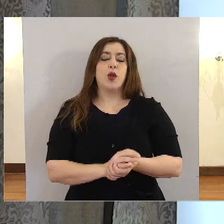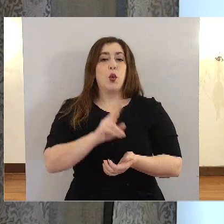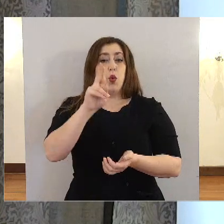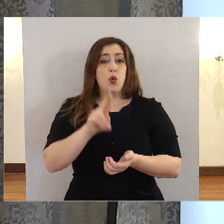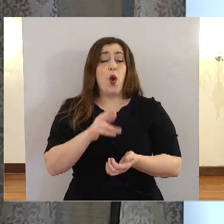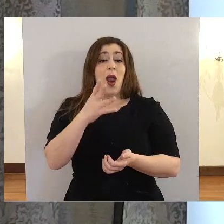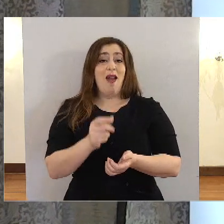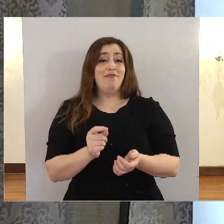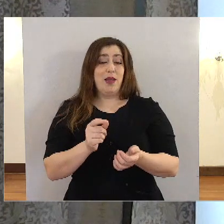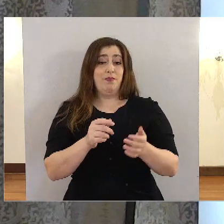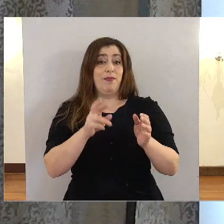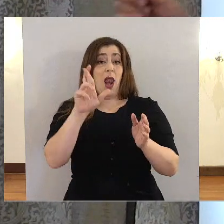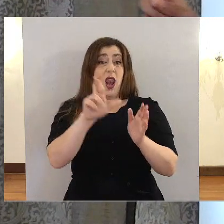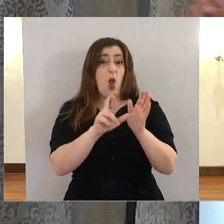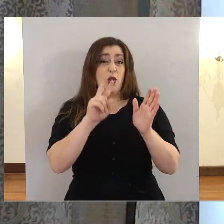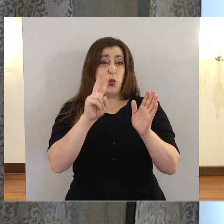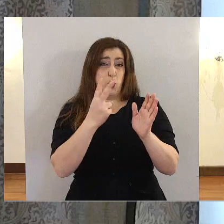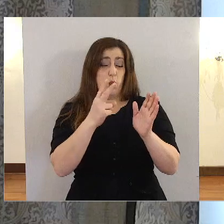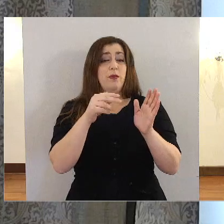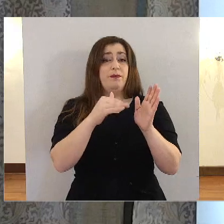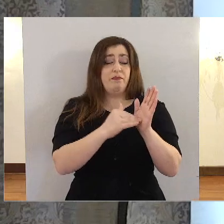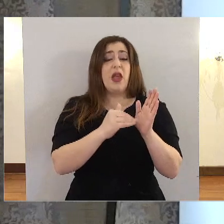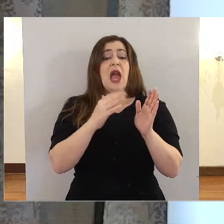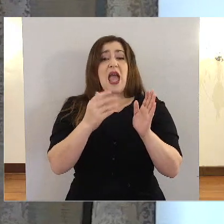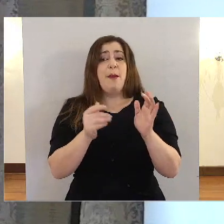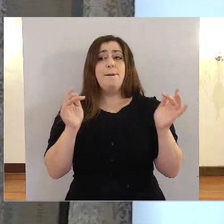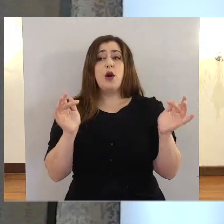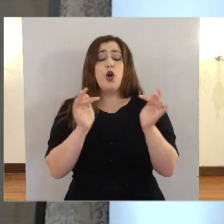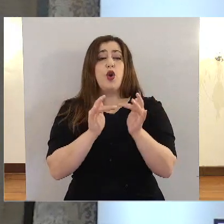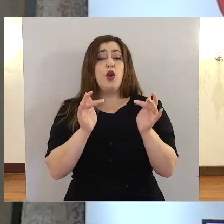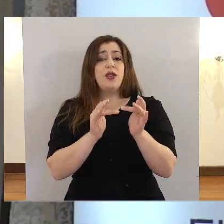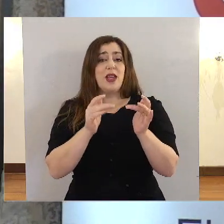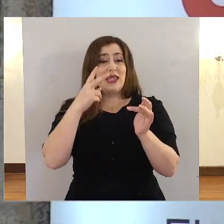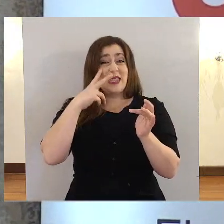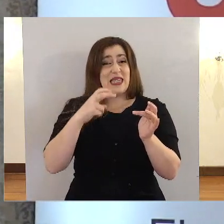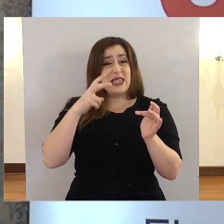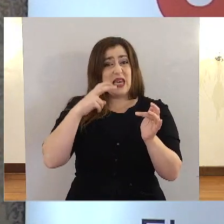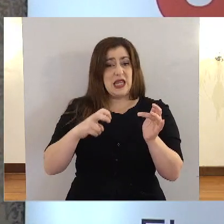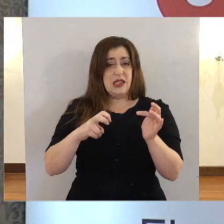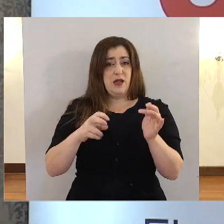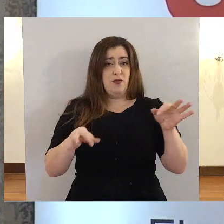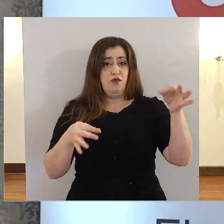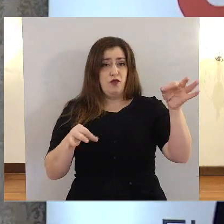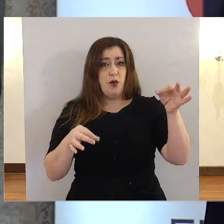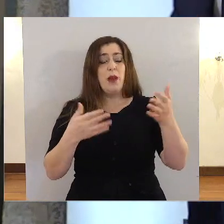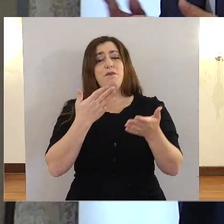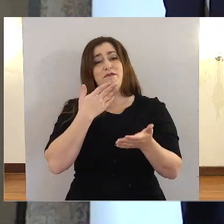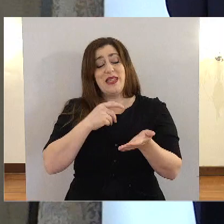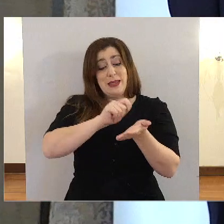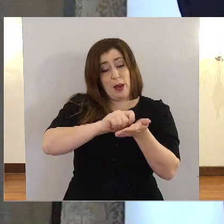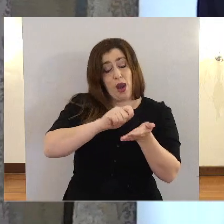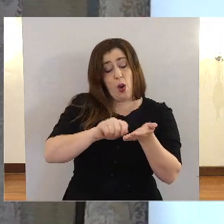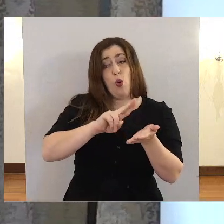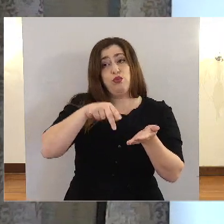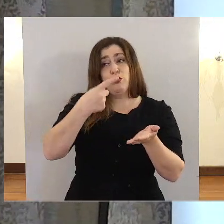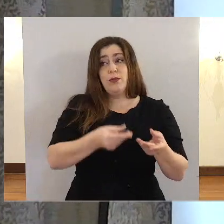so please do bear with us to share a few seconds to just insert your details. And lastly, this session is being recorded. So